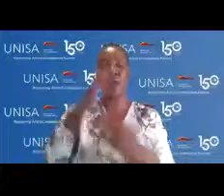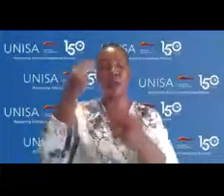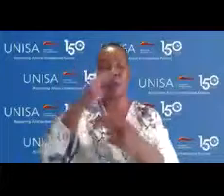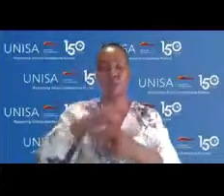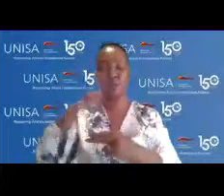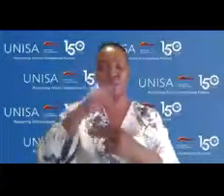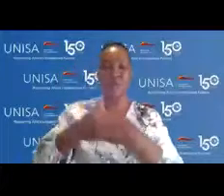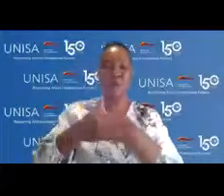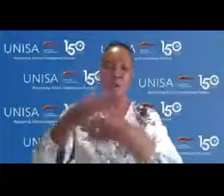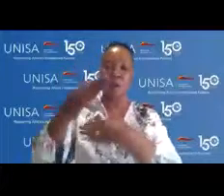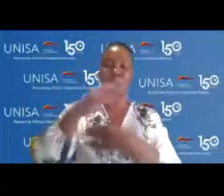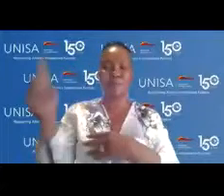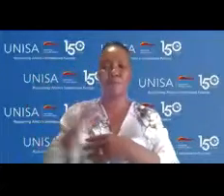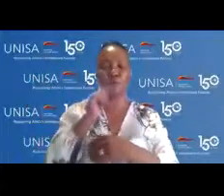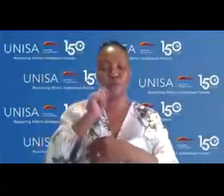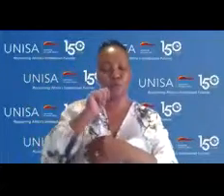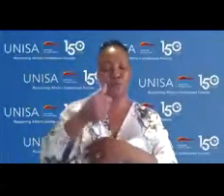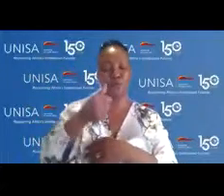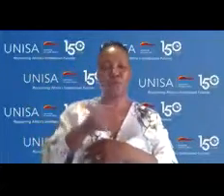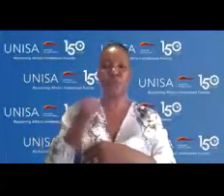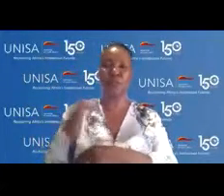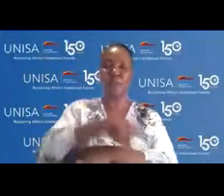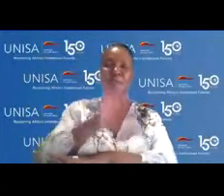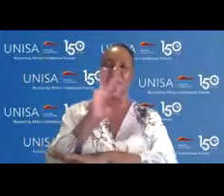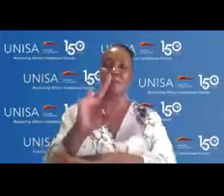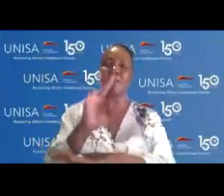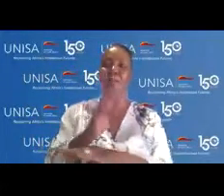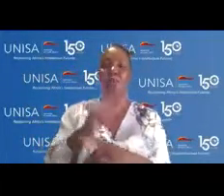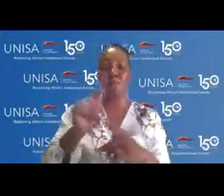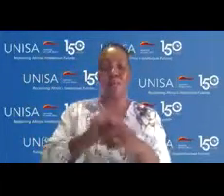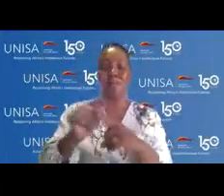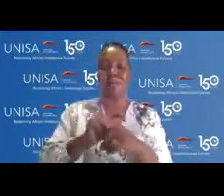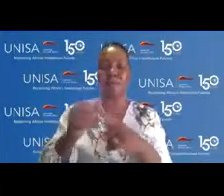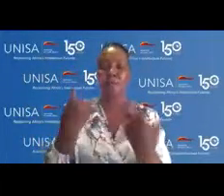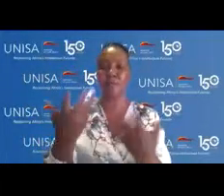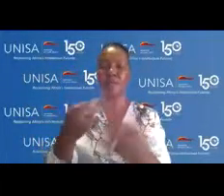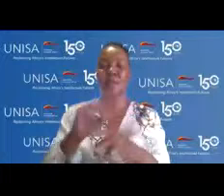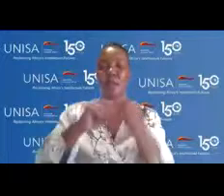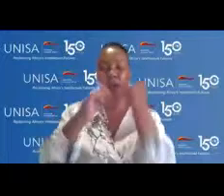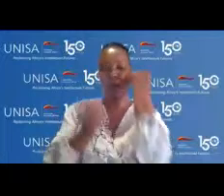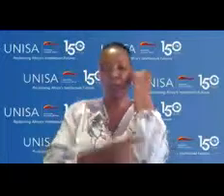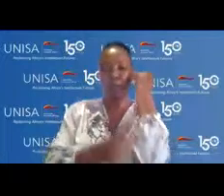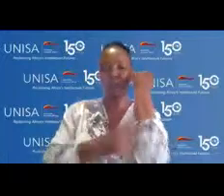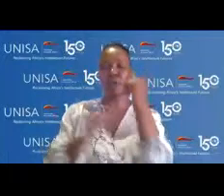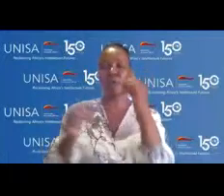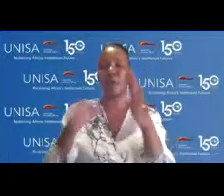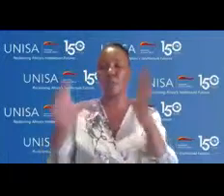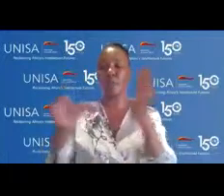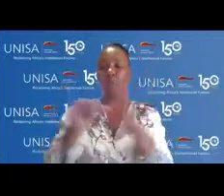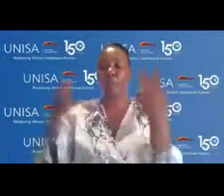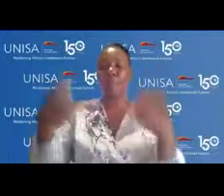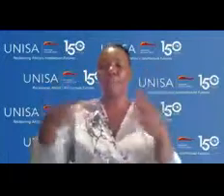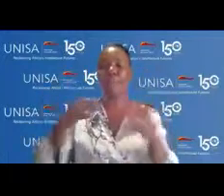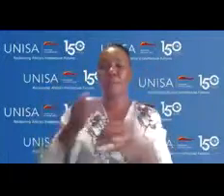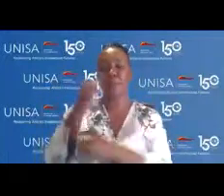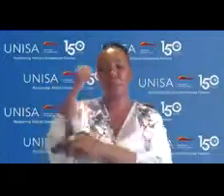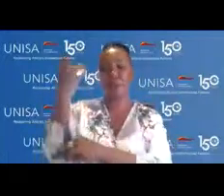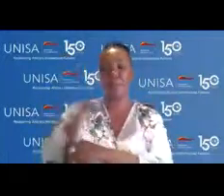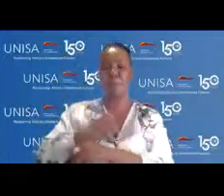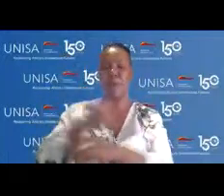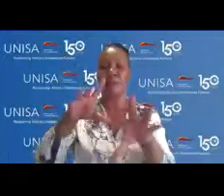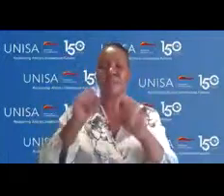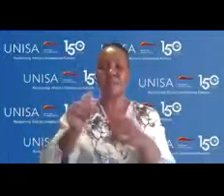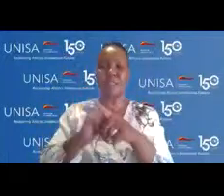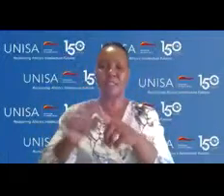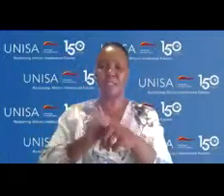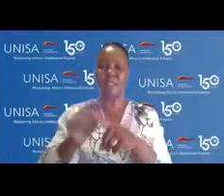again tomorrow for day 3 of the training. And lastly, and most importantly, don't forget my exam training plus session